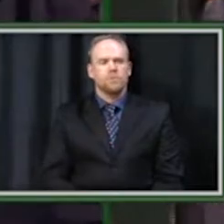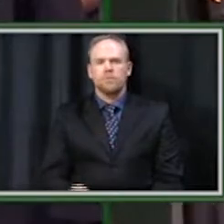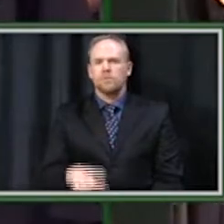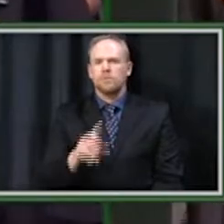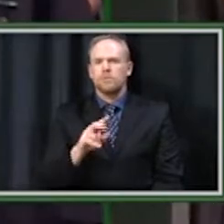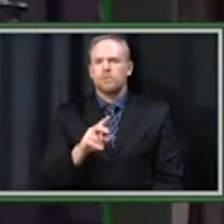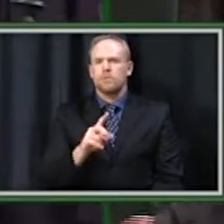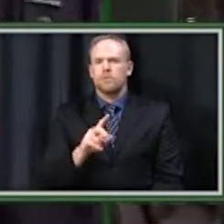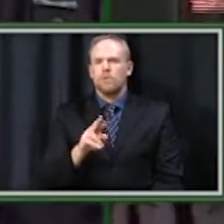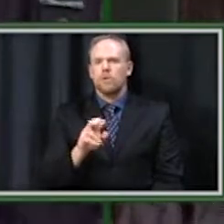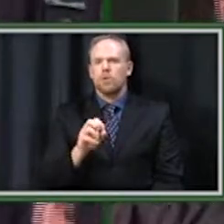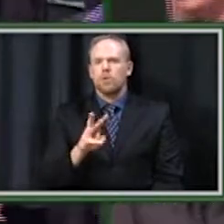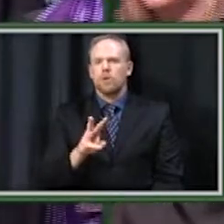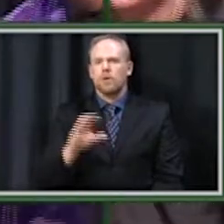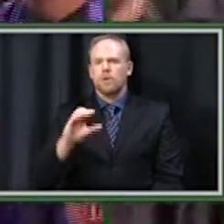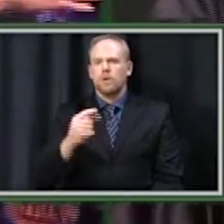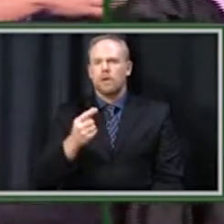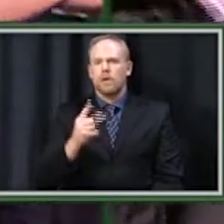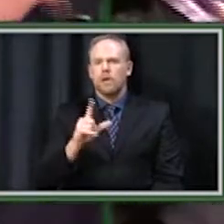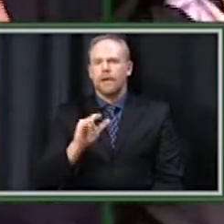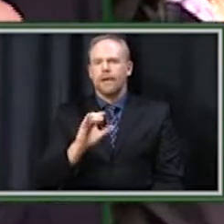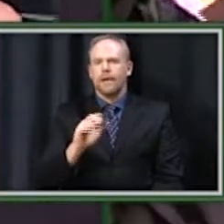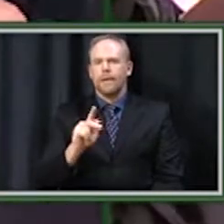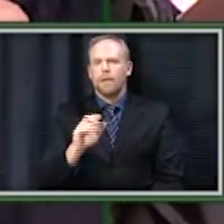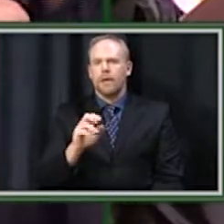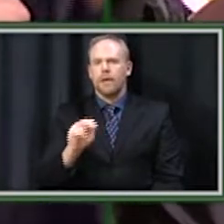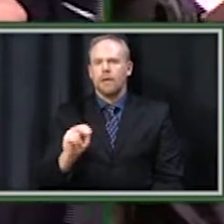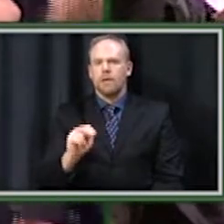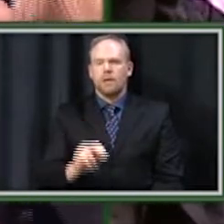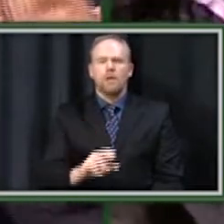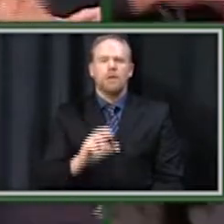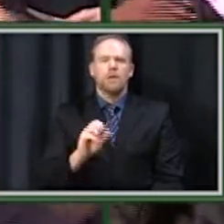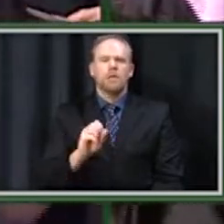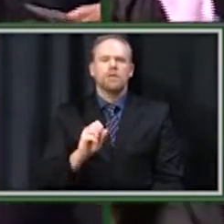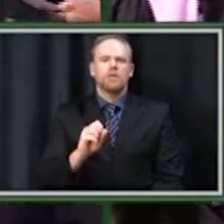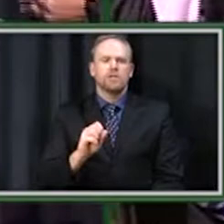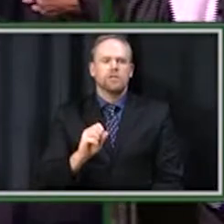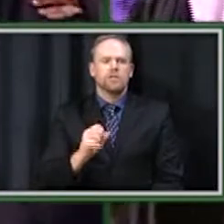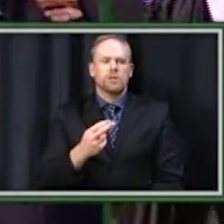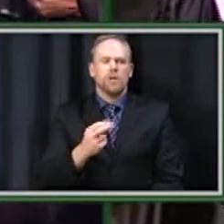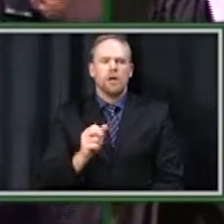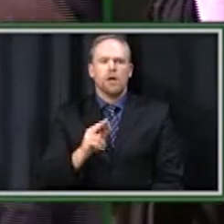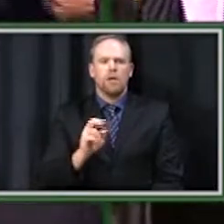Drew Glickman. Shara Love.